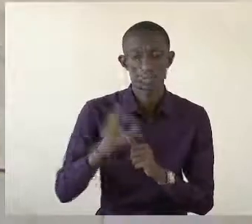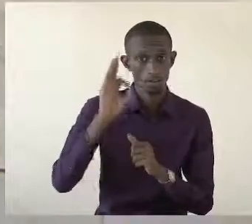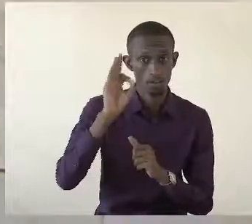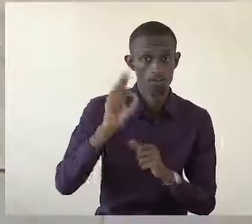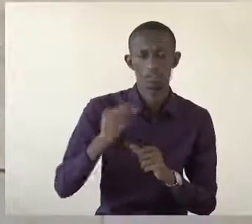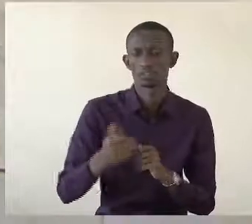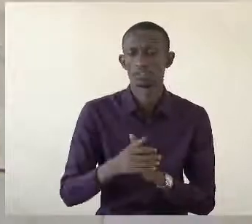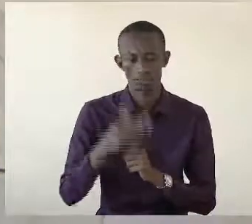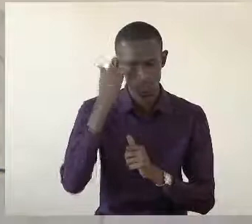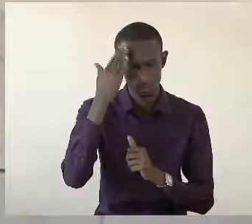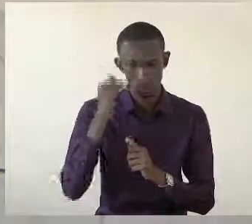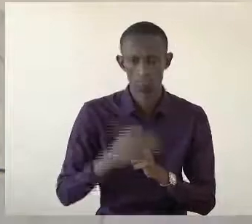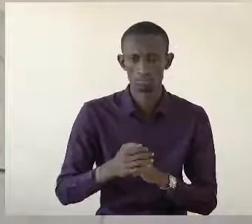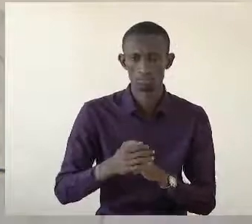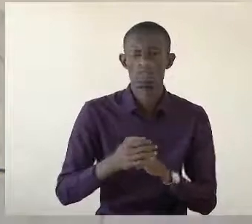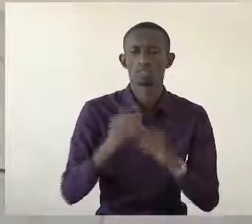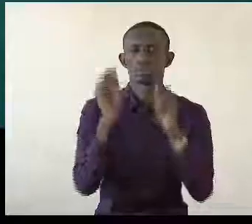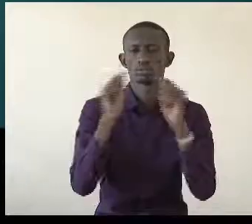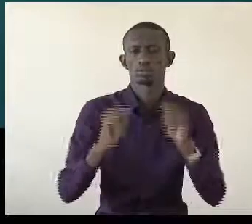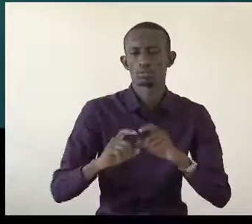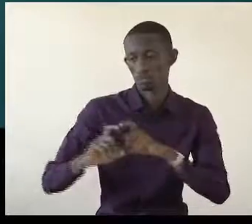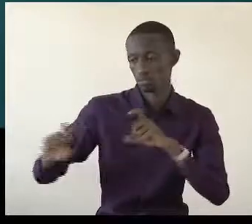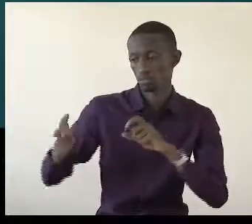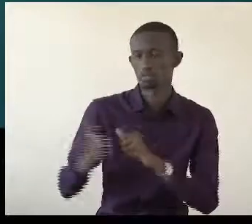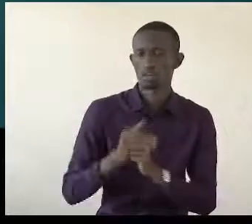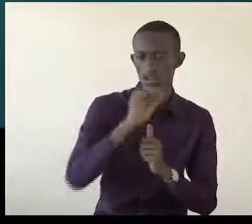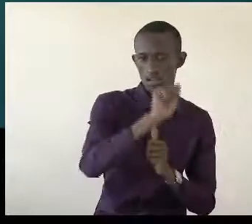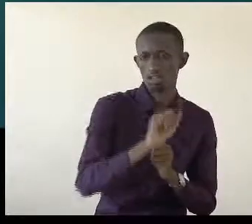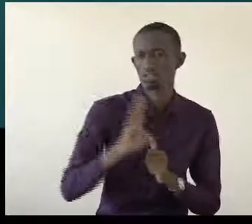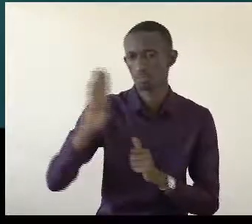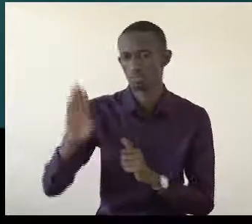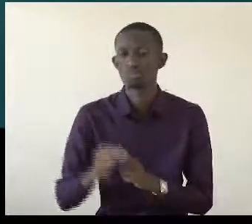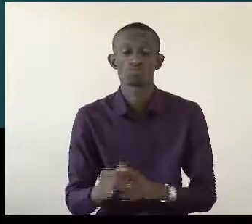A and B. And when F reacts with